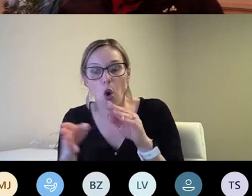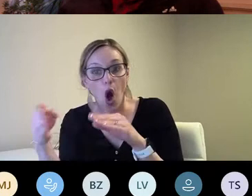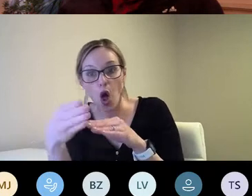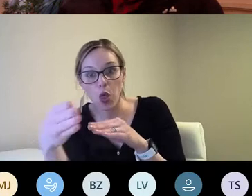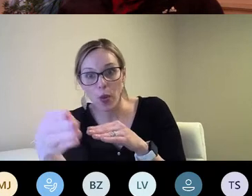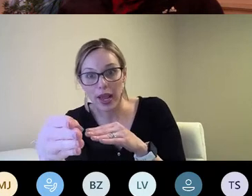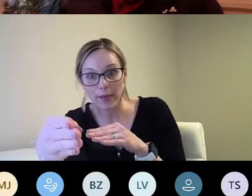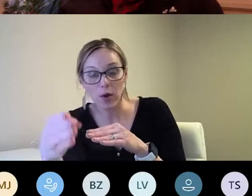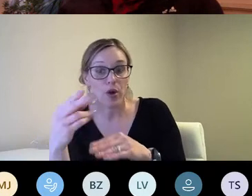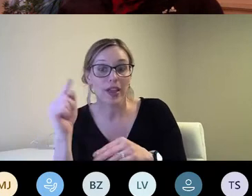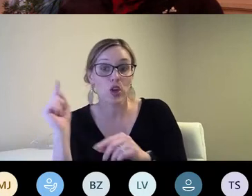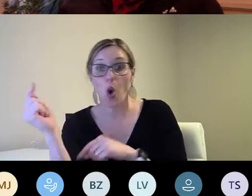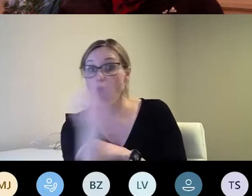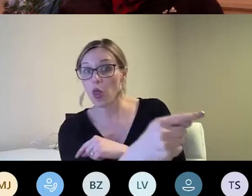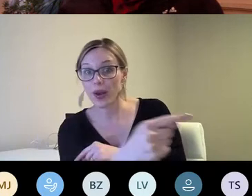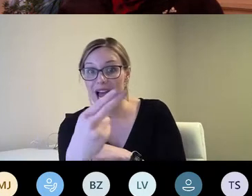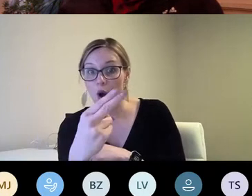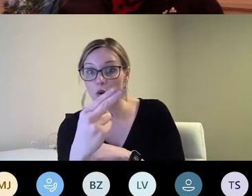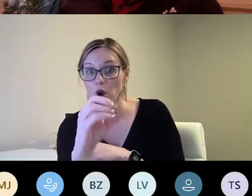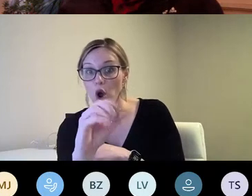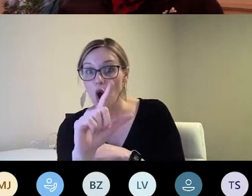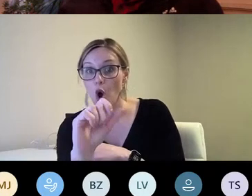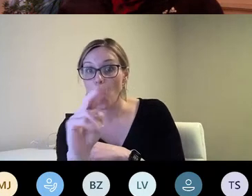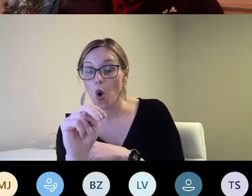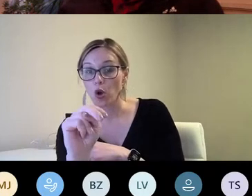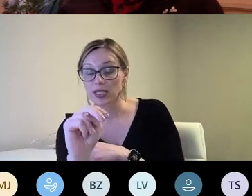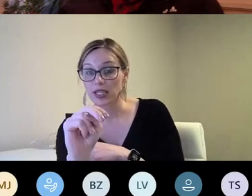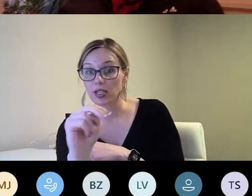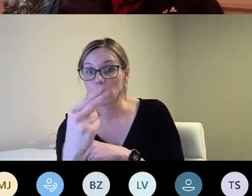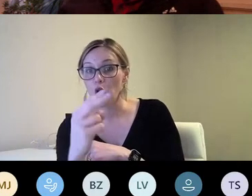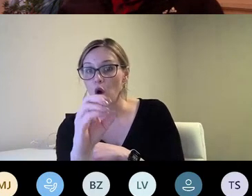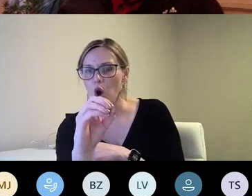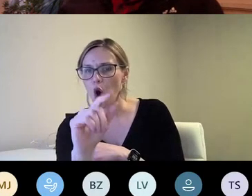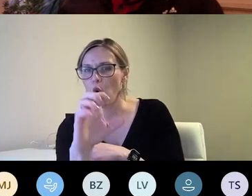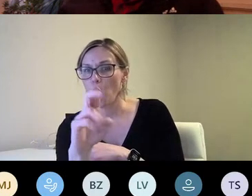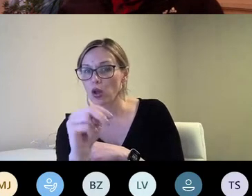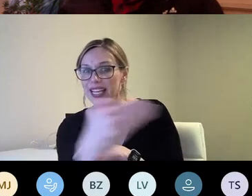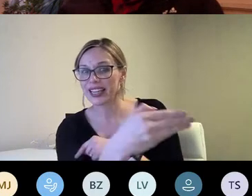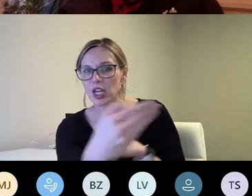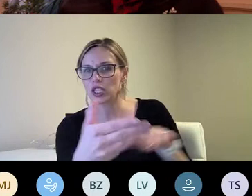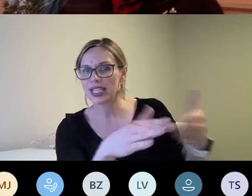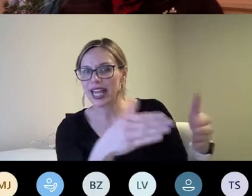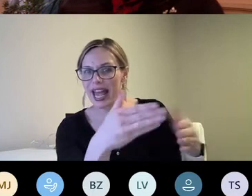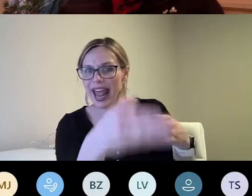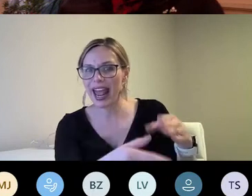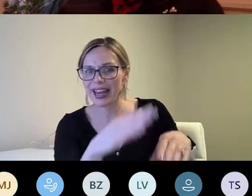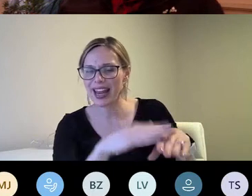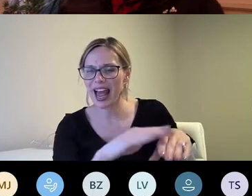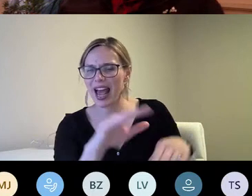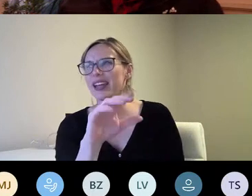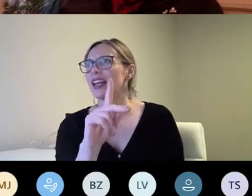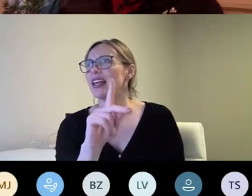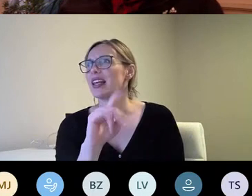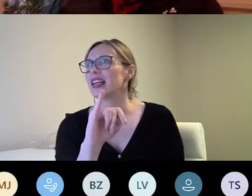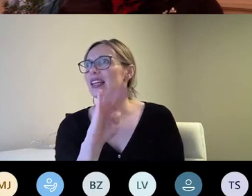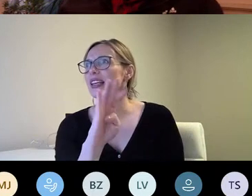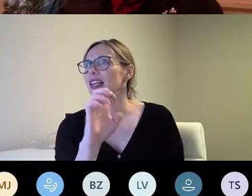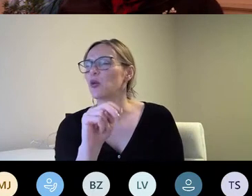all the way down Holton, whereas this dead ends on Kilburn essentially, or I guess you could say Juneau,